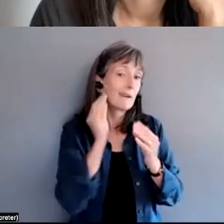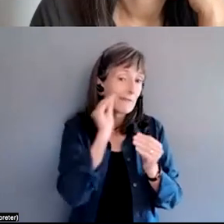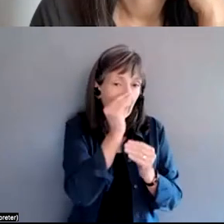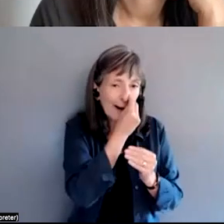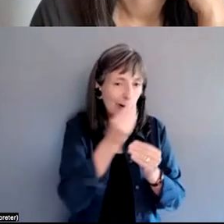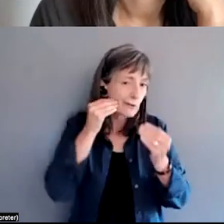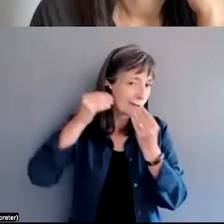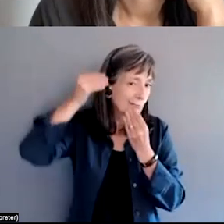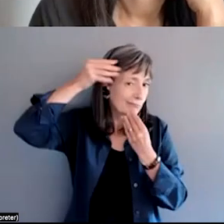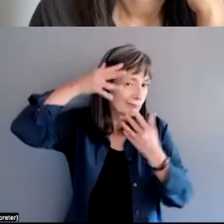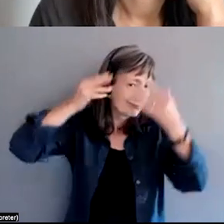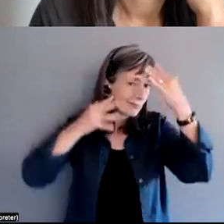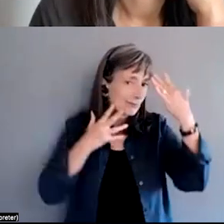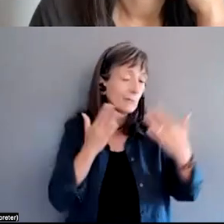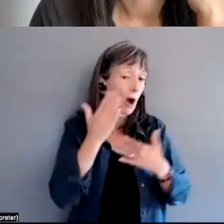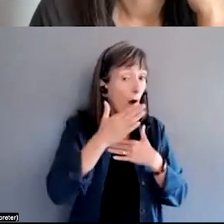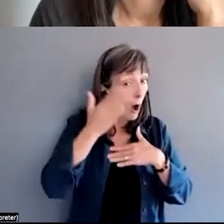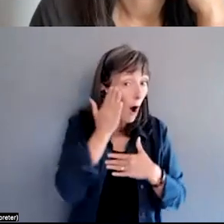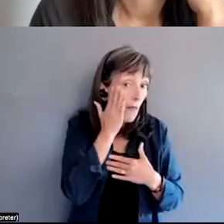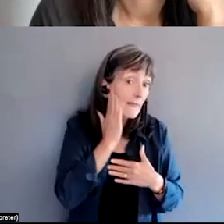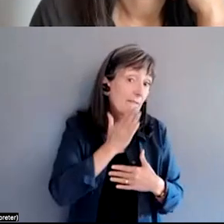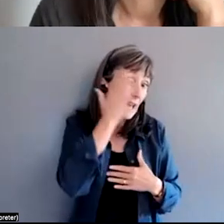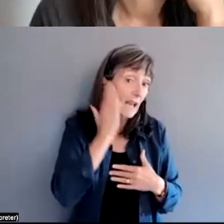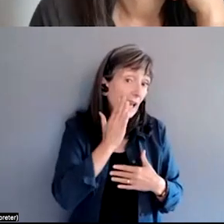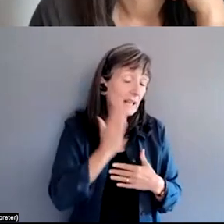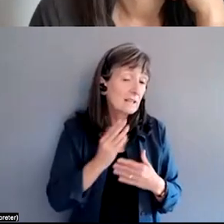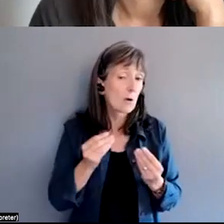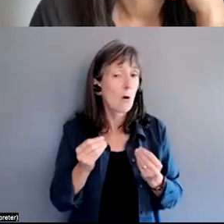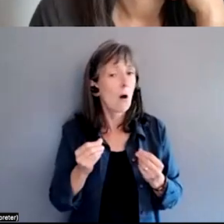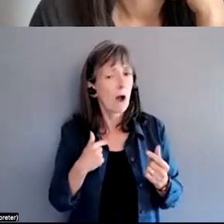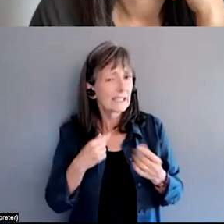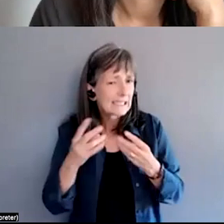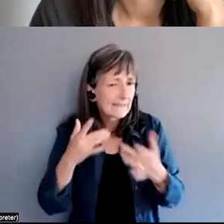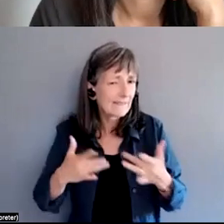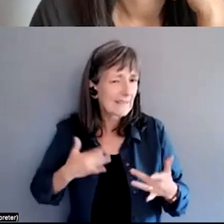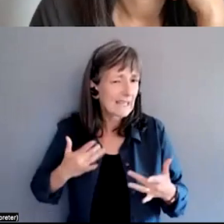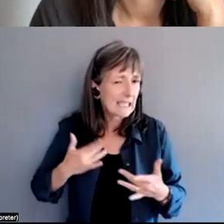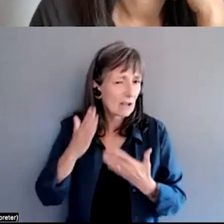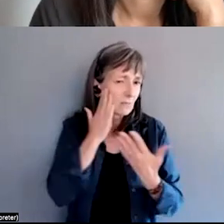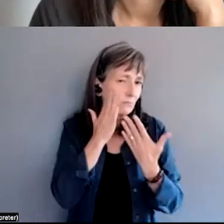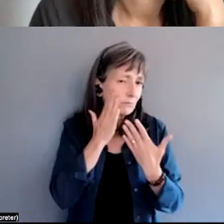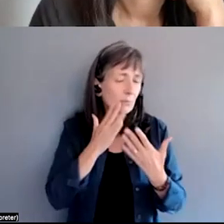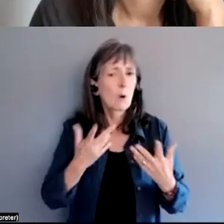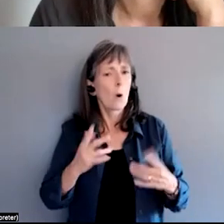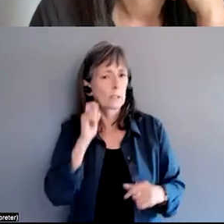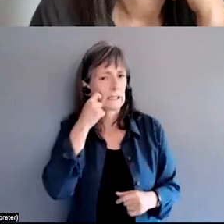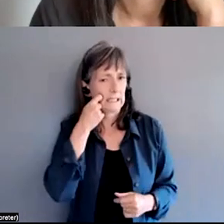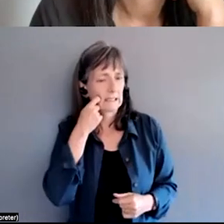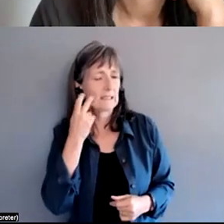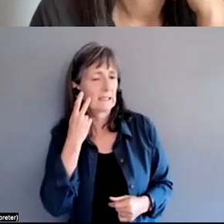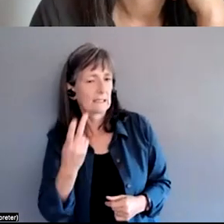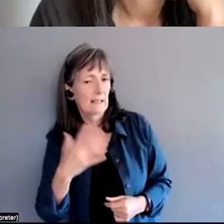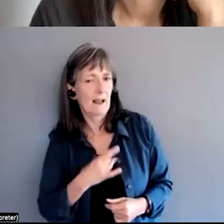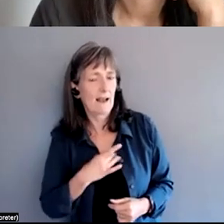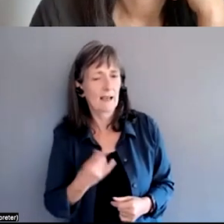abstract patterns or texture or something like that. I think it's really neat to see, and it shows some steps